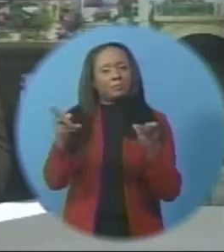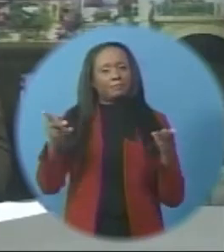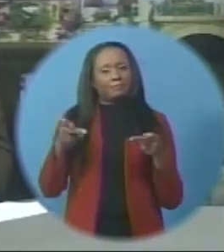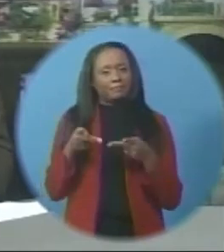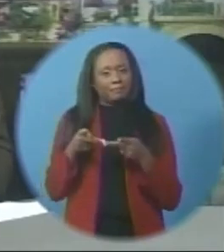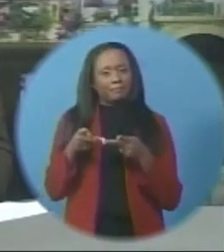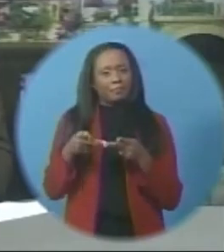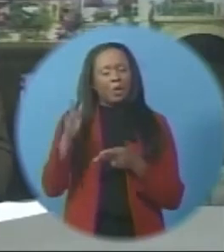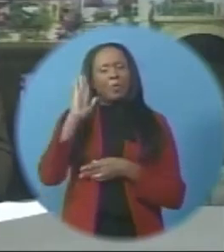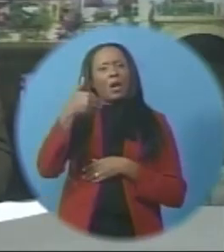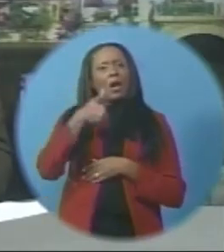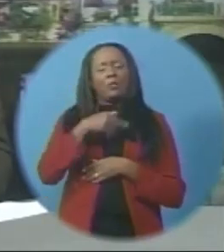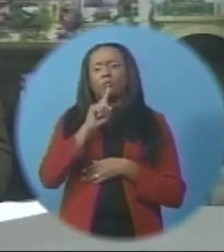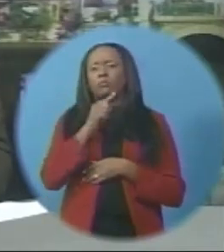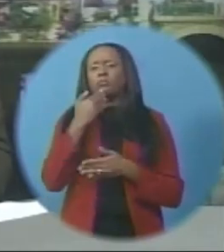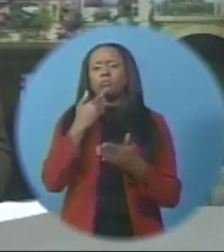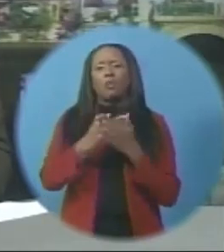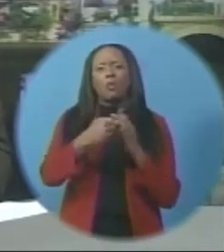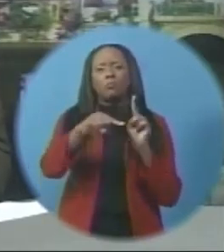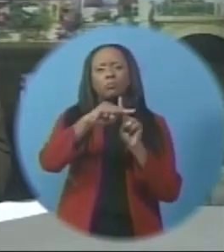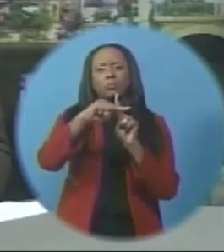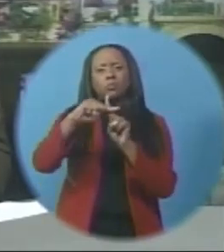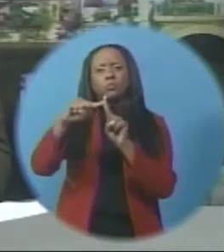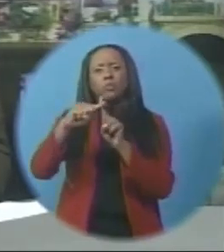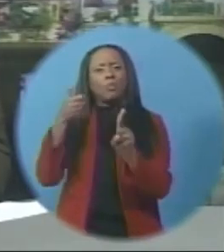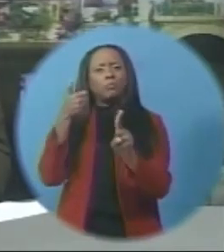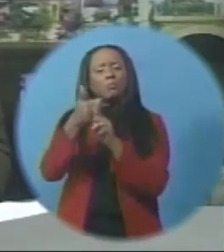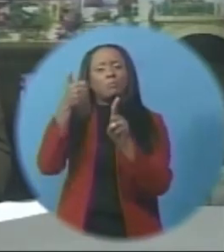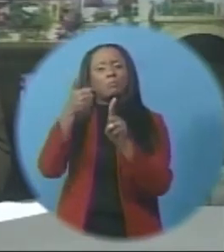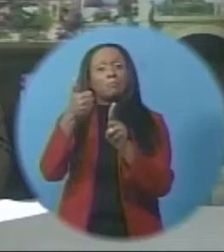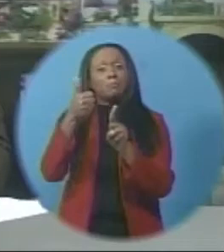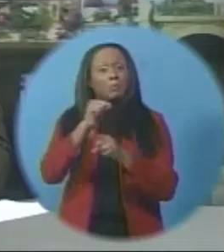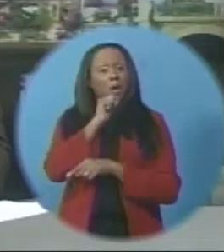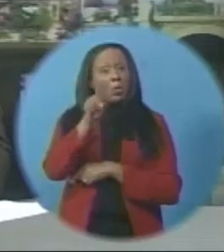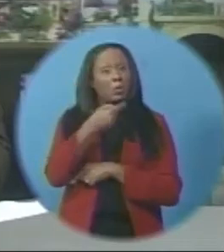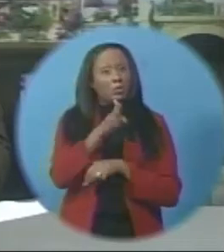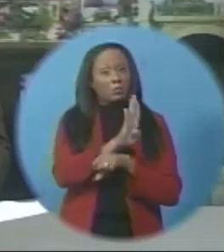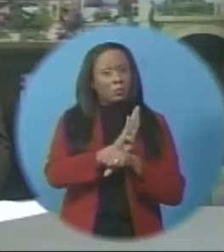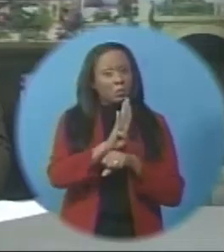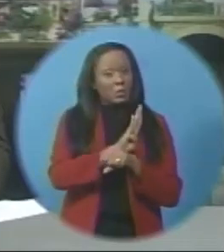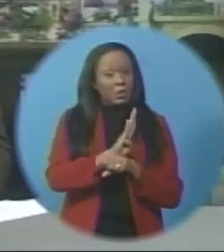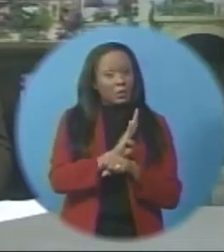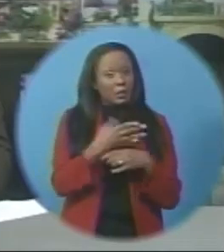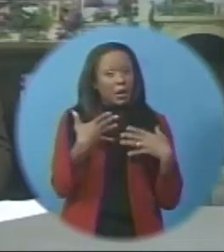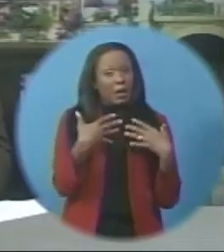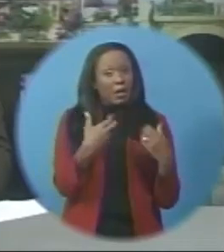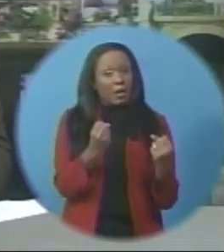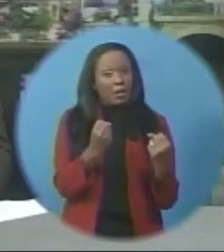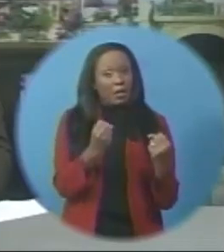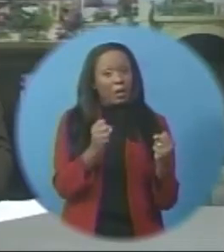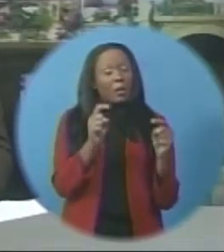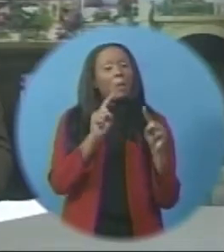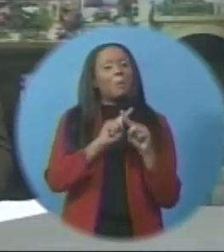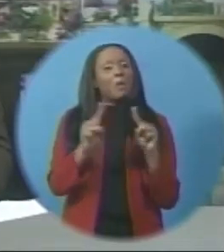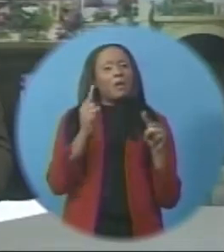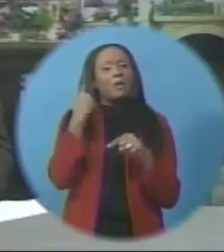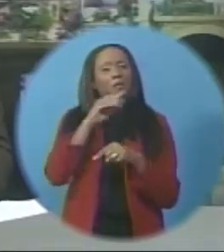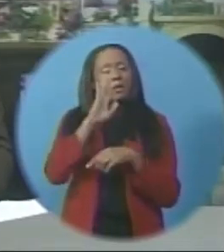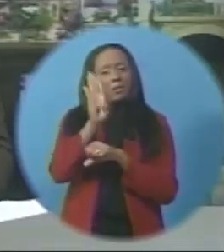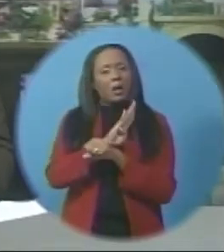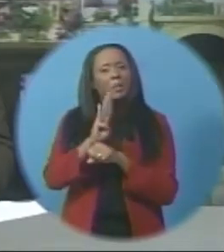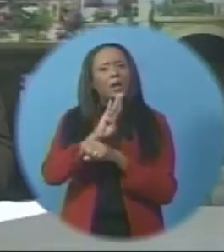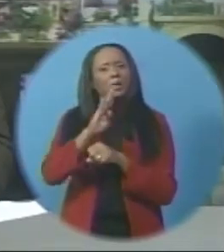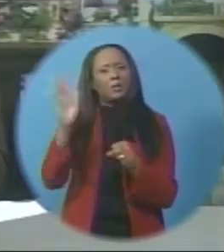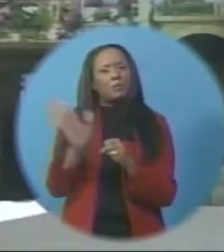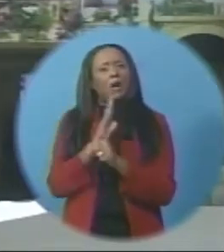it's being positioned to have a positive impact not just on the island's healthcare system, but on its overall development as